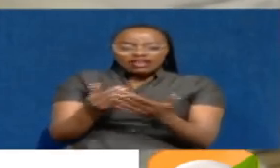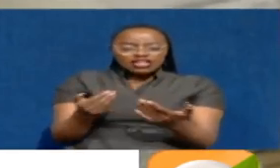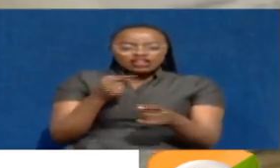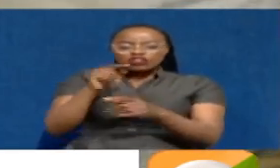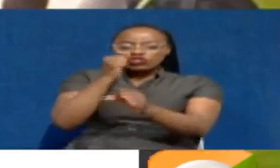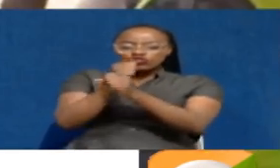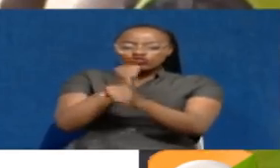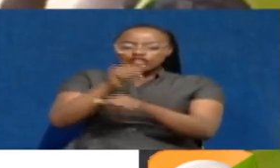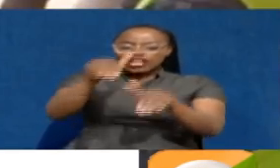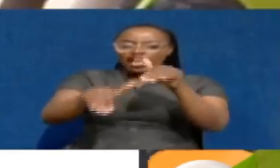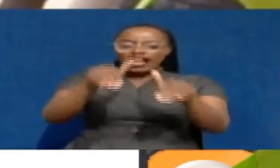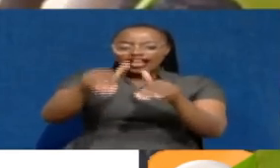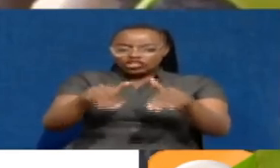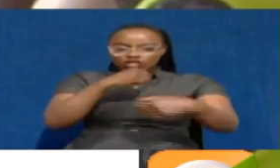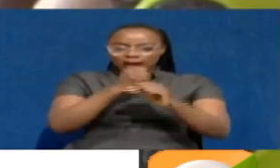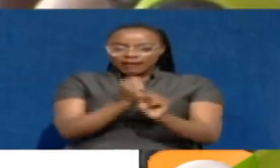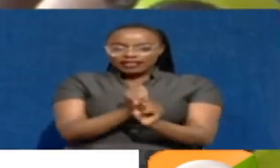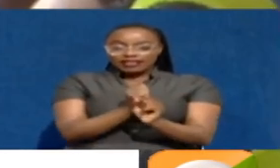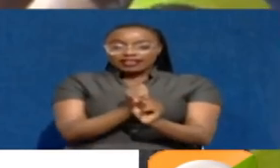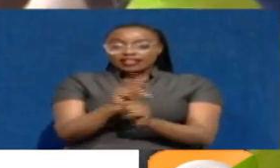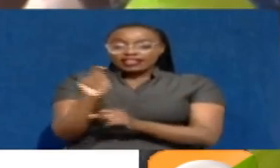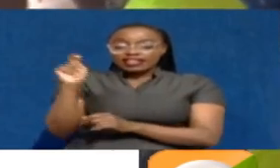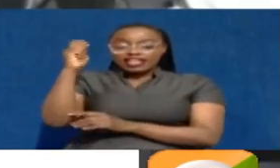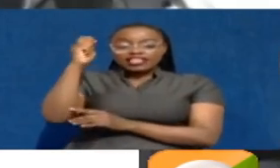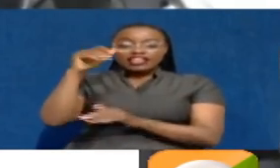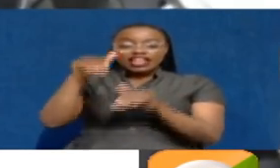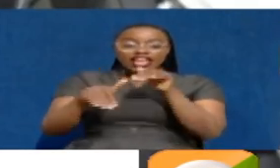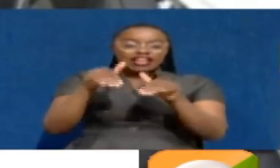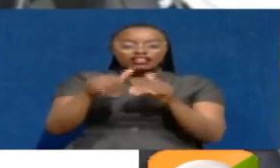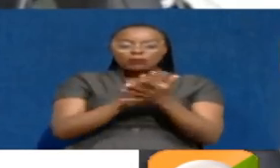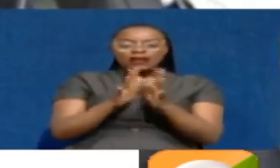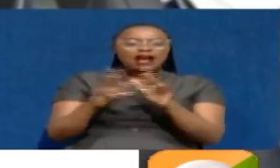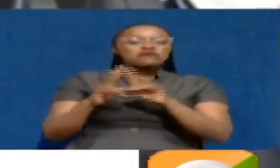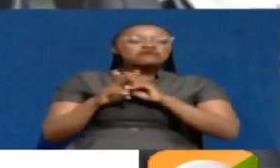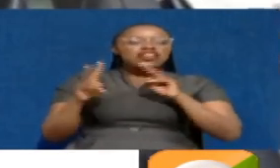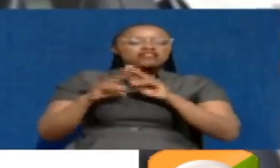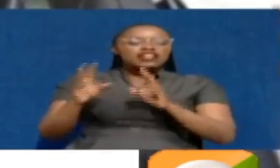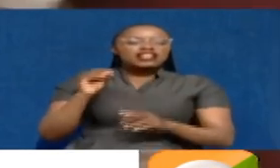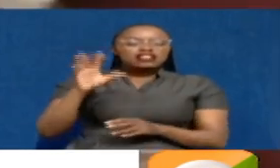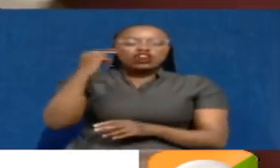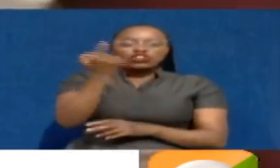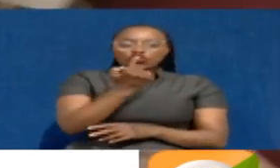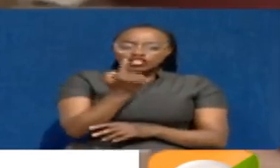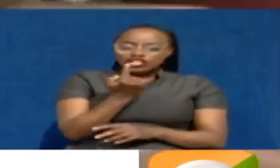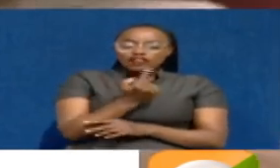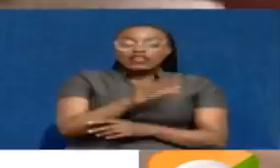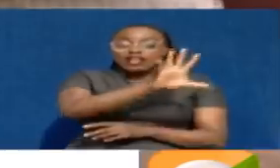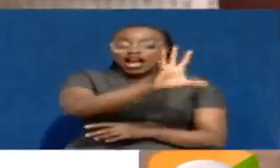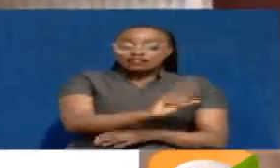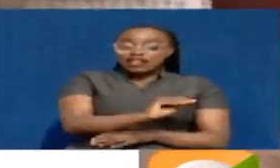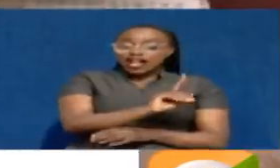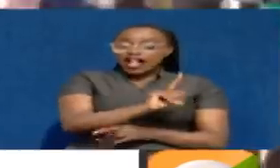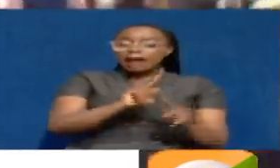for doing elections, making Kenyan elections the most expensive, not only on the